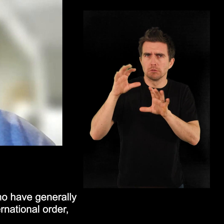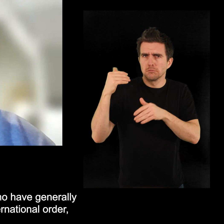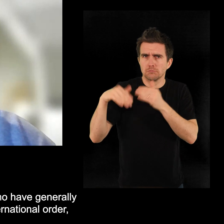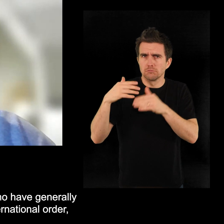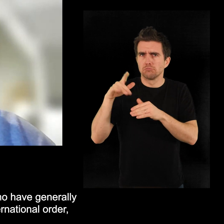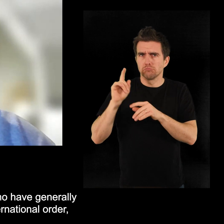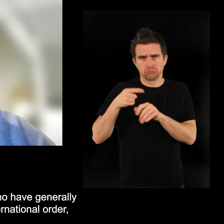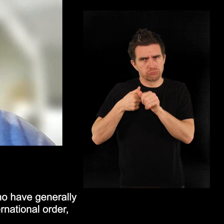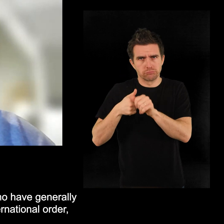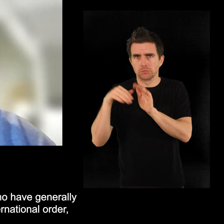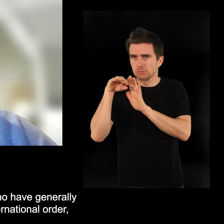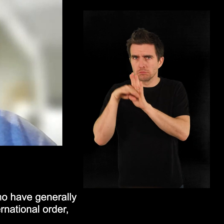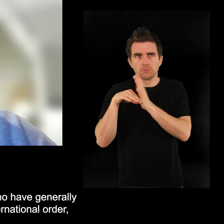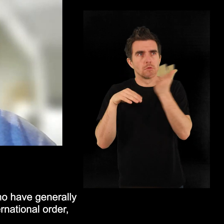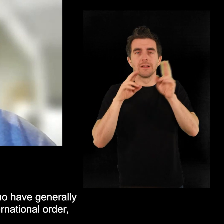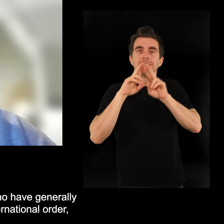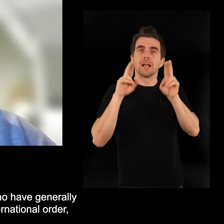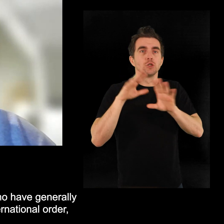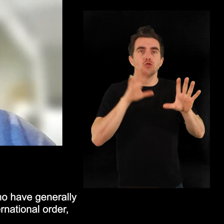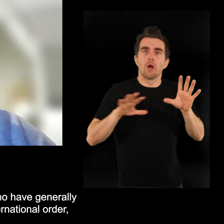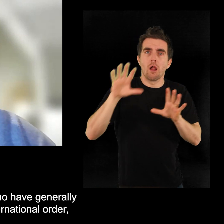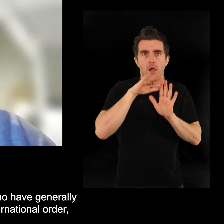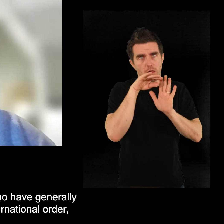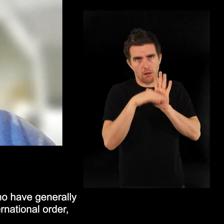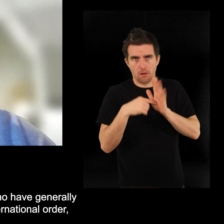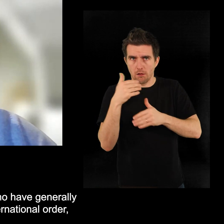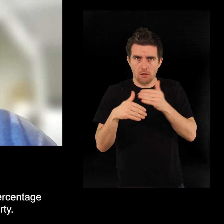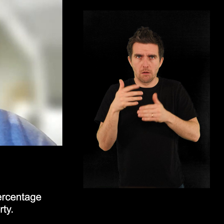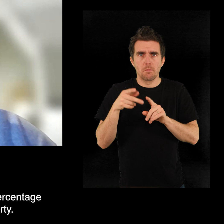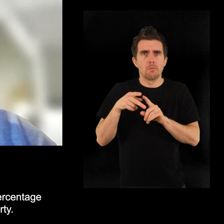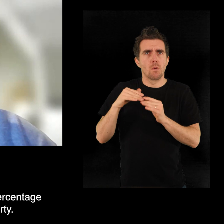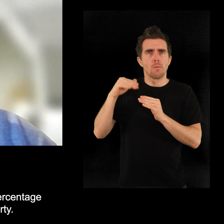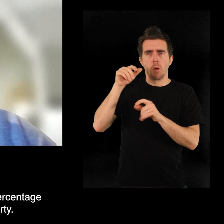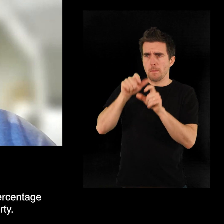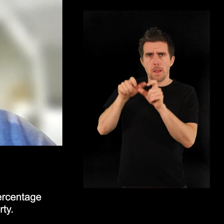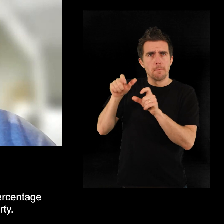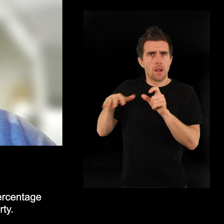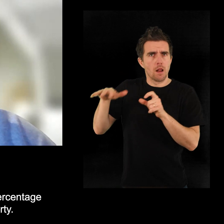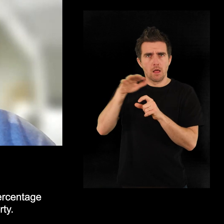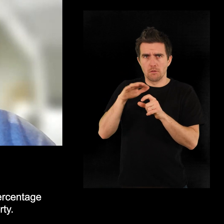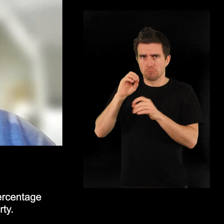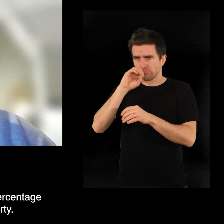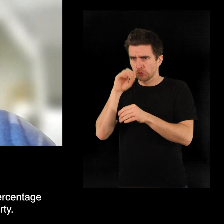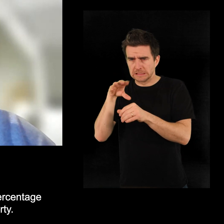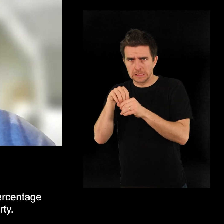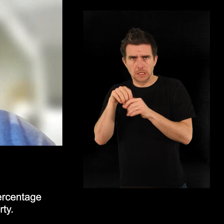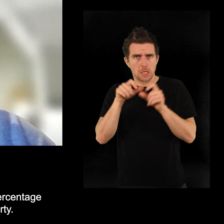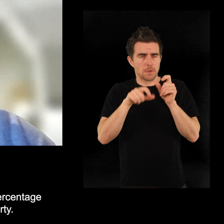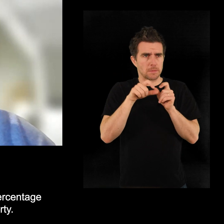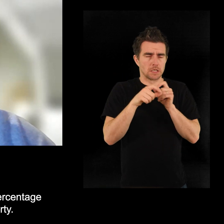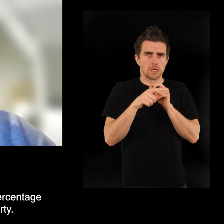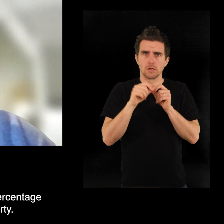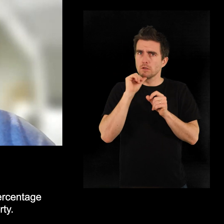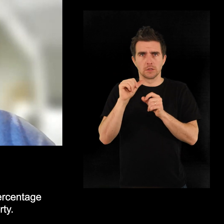have generally supported a rules-based international order. Far more people, both as a percentage and in total,